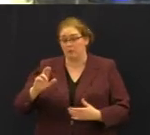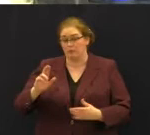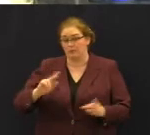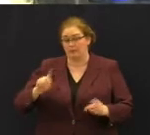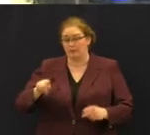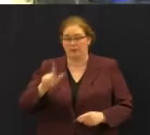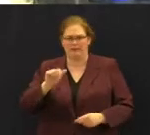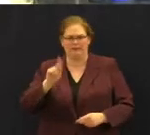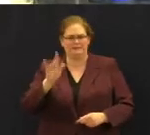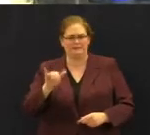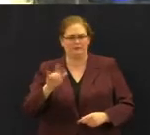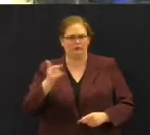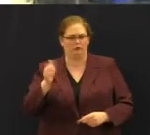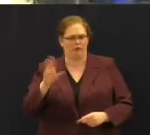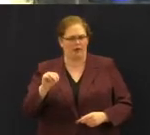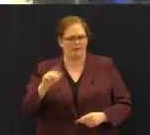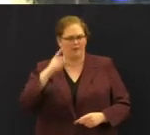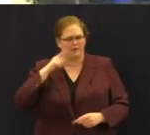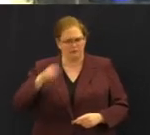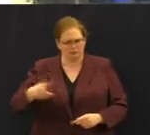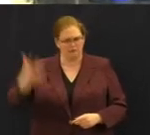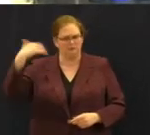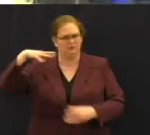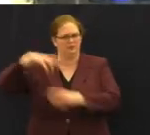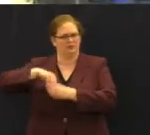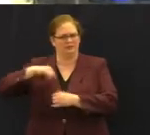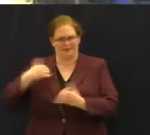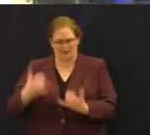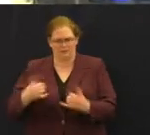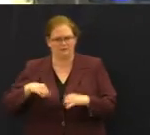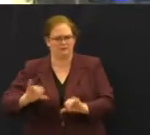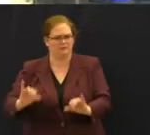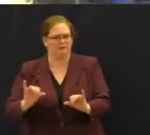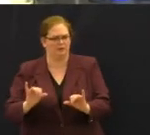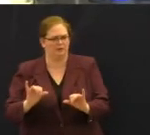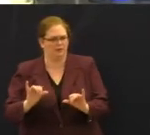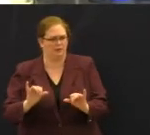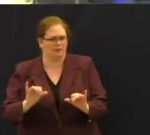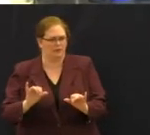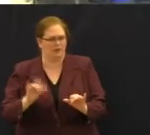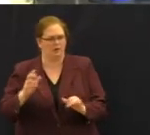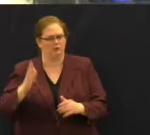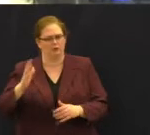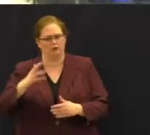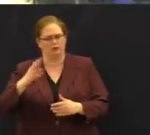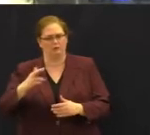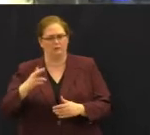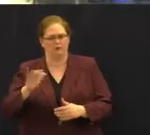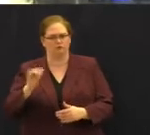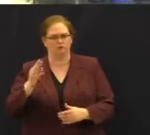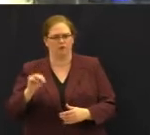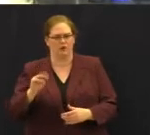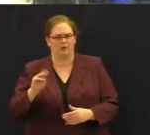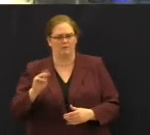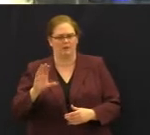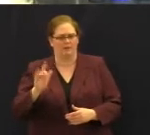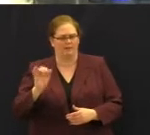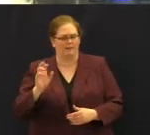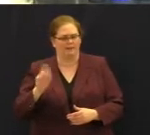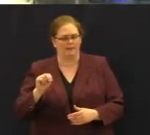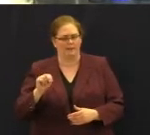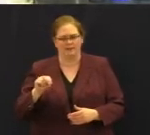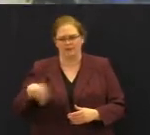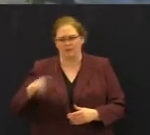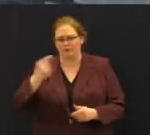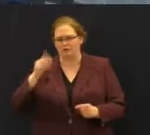Lindsey Graham, I believe, was actually one of them that was working, and with his good friend John McCain as well. And they were trying to come